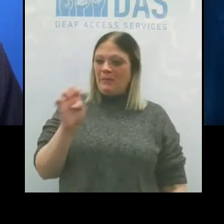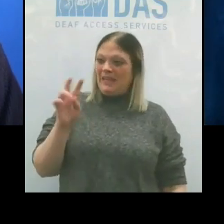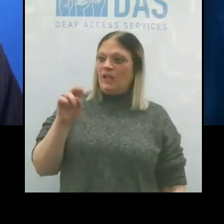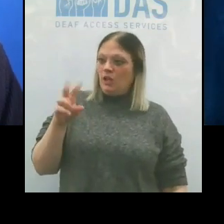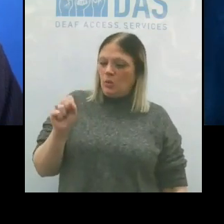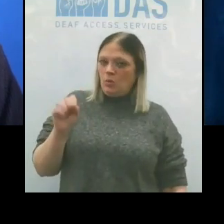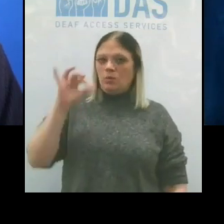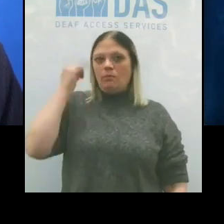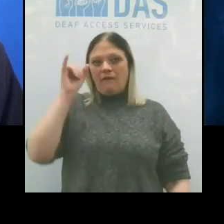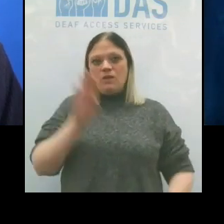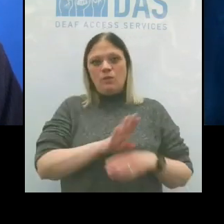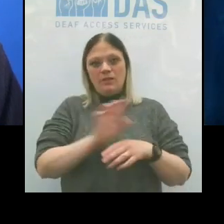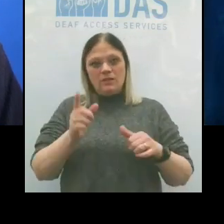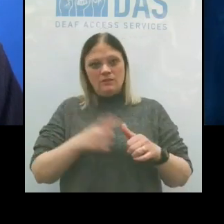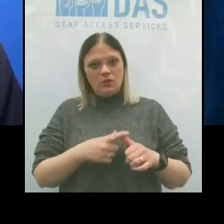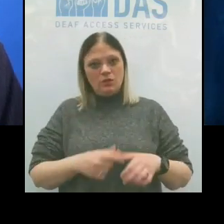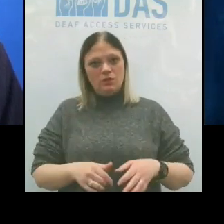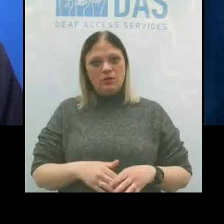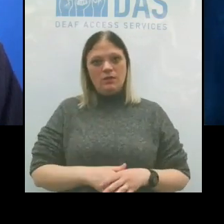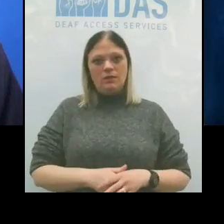Buffalo Business First?